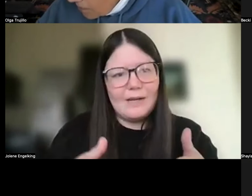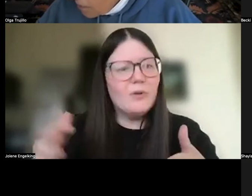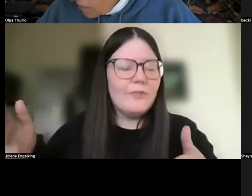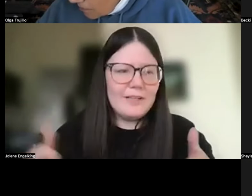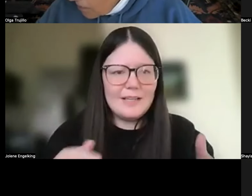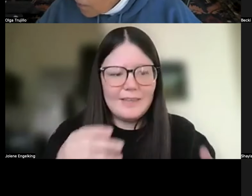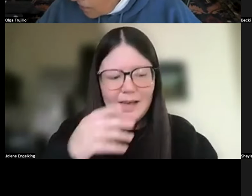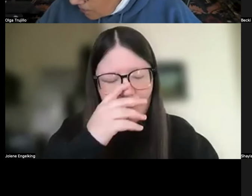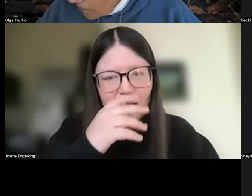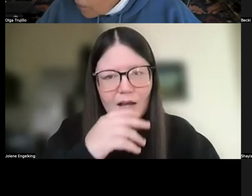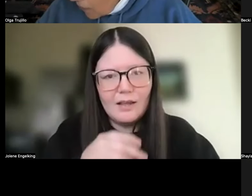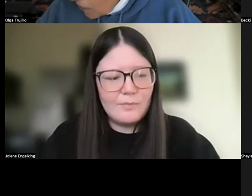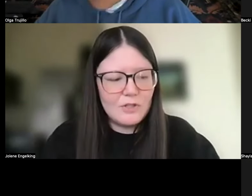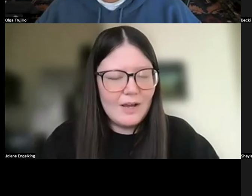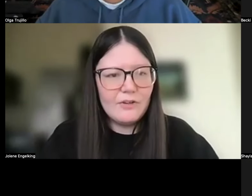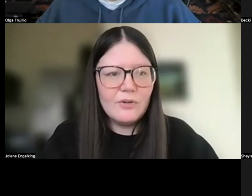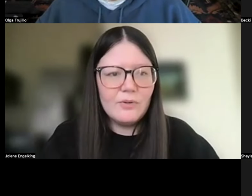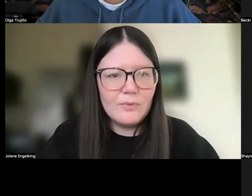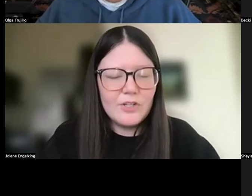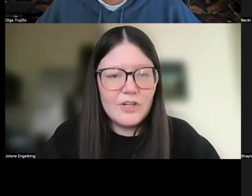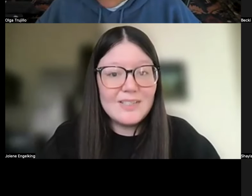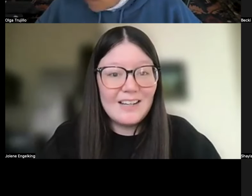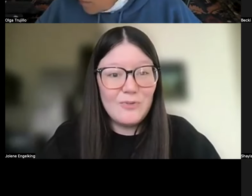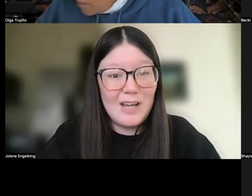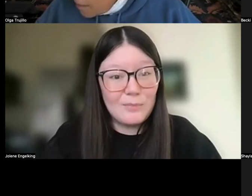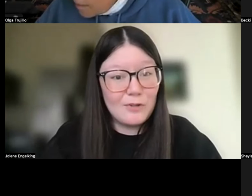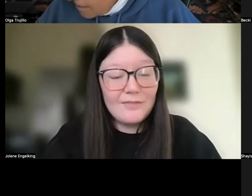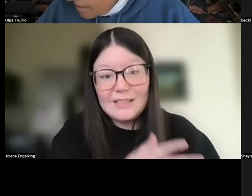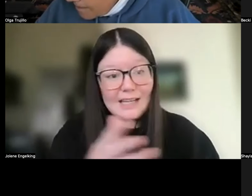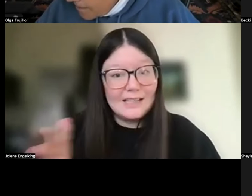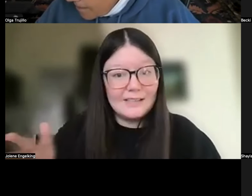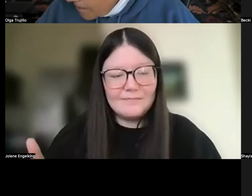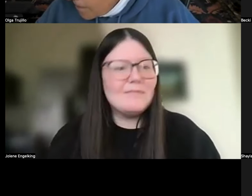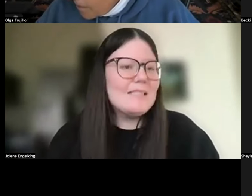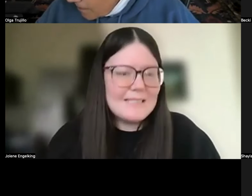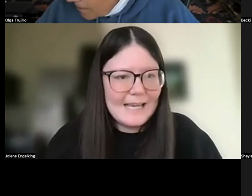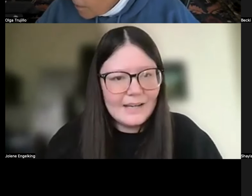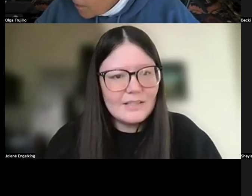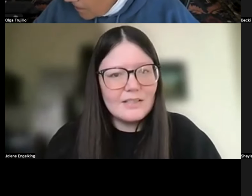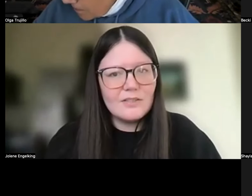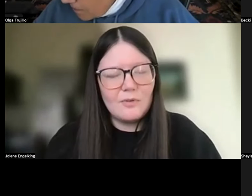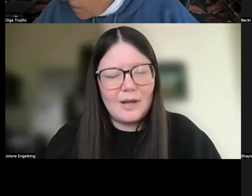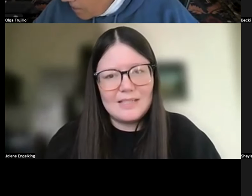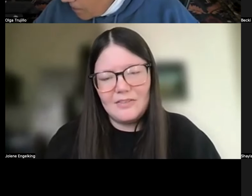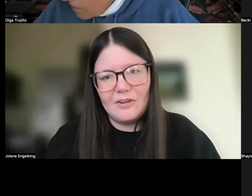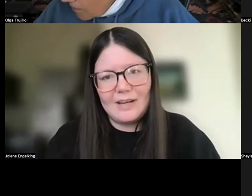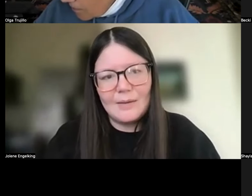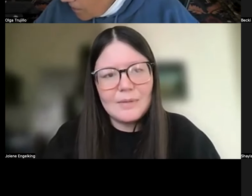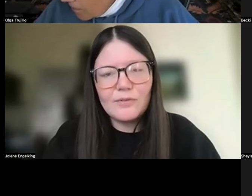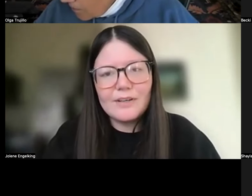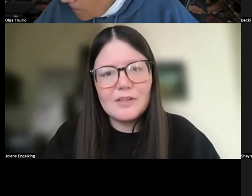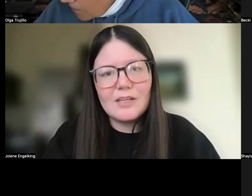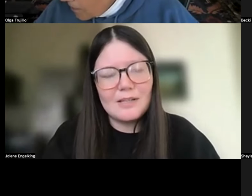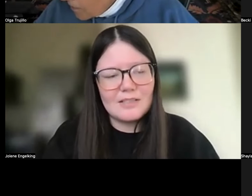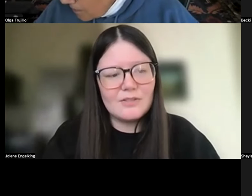for example, or things like that. A lot of them do have their own, you know, standalone nonprofit kind of status. And so I'd say that there can be